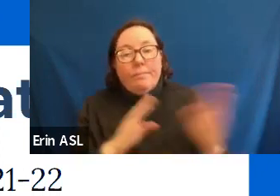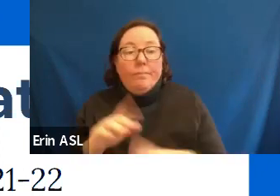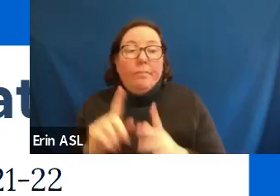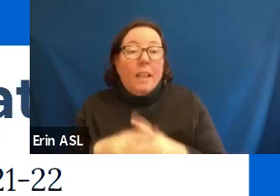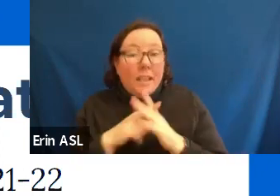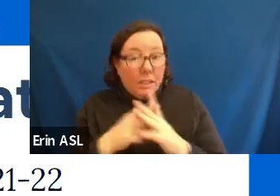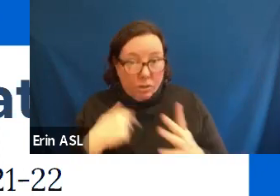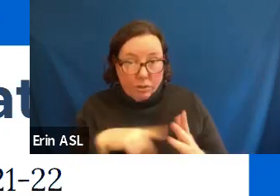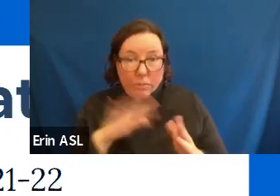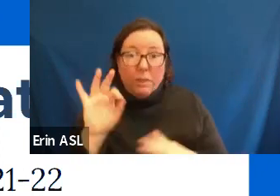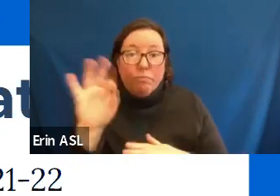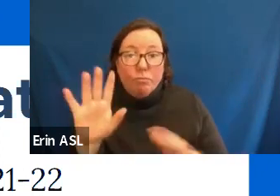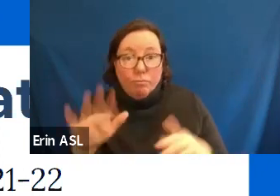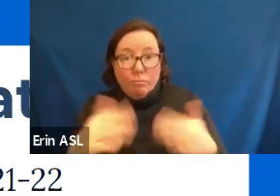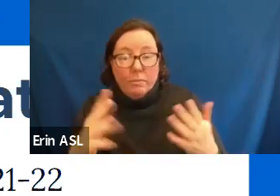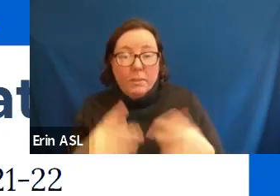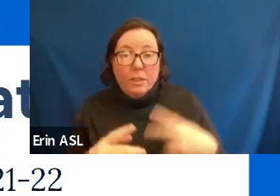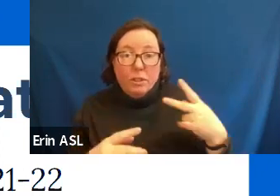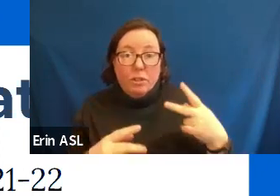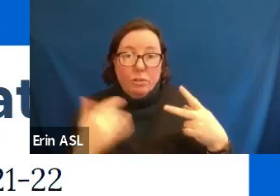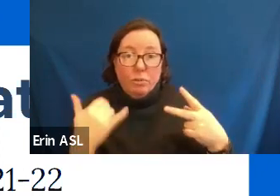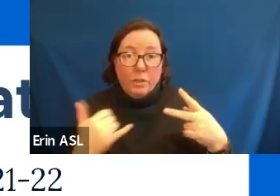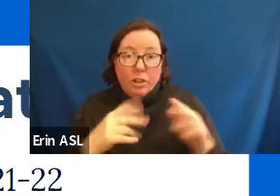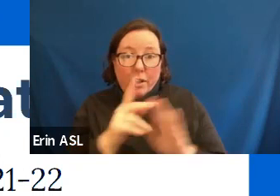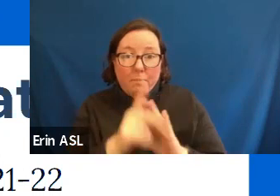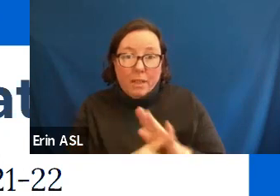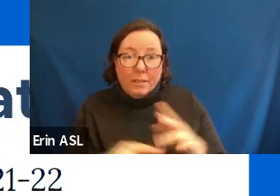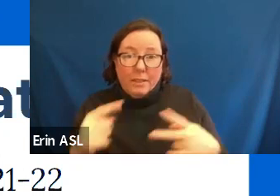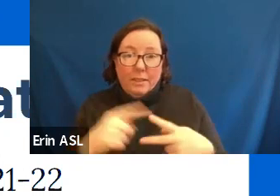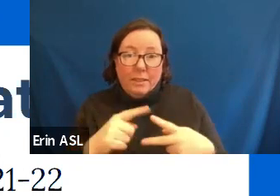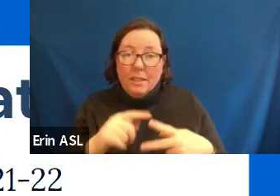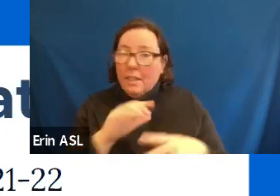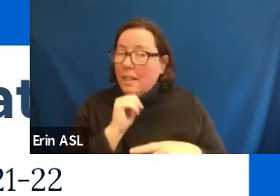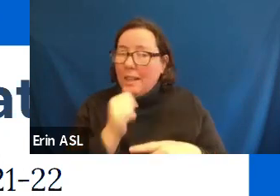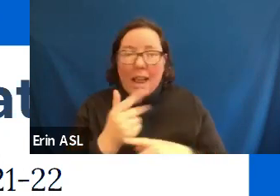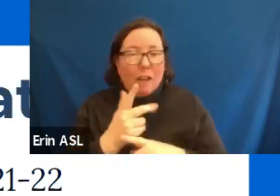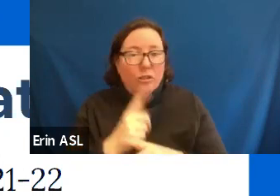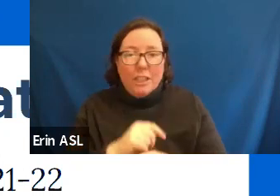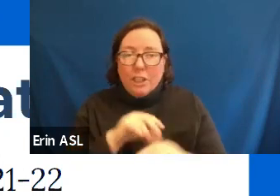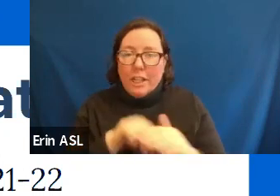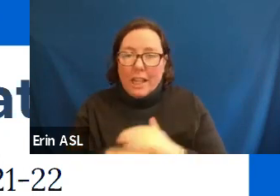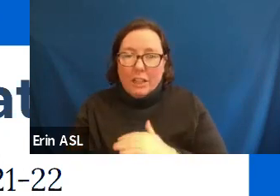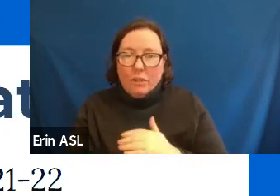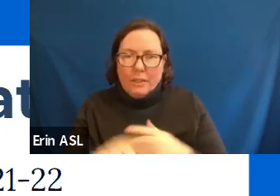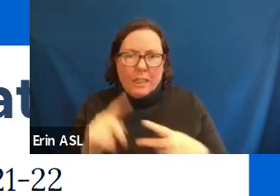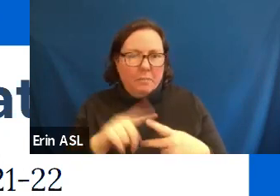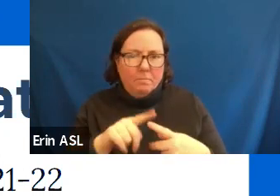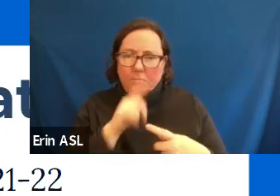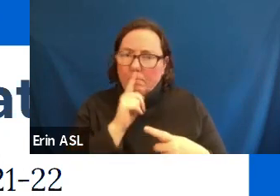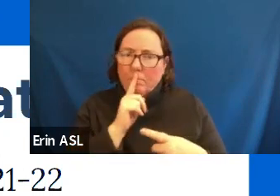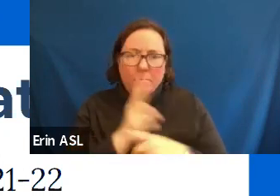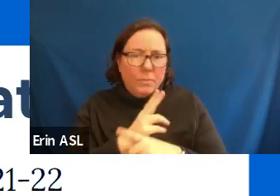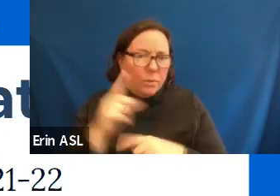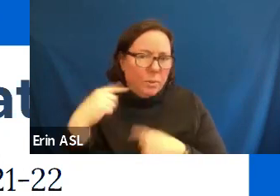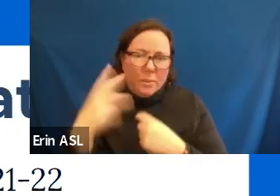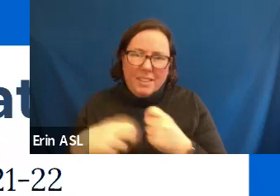and it was adopted, to remove 2 current policies. One is called non-traditional entry, which had not been used in many,